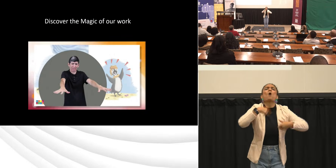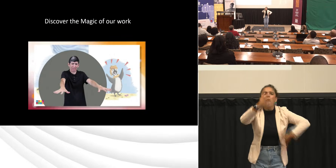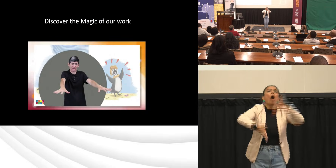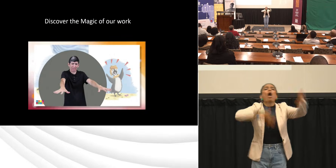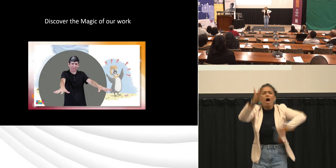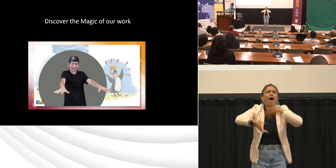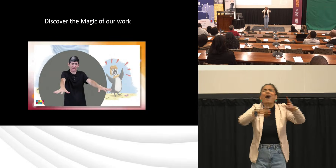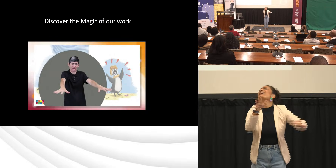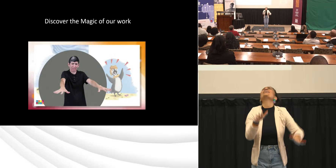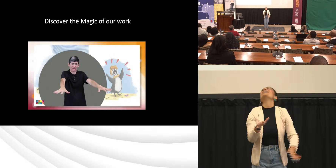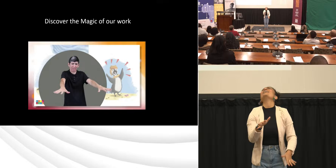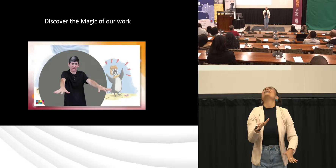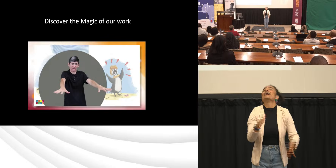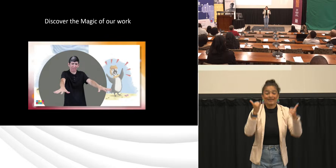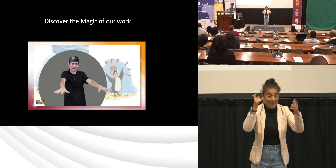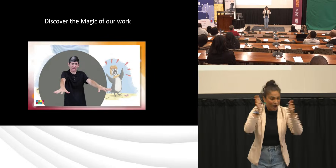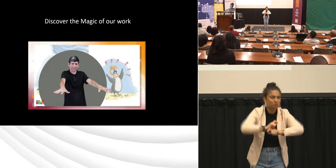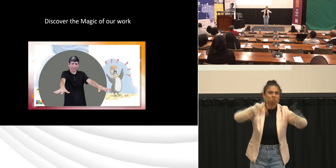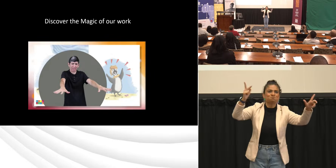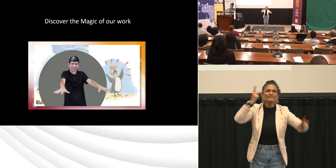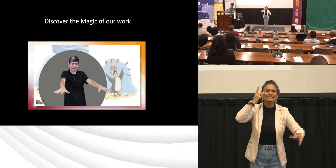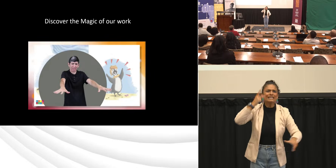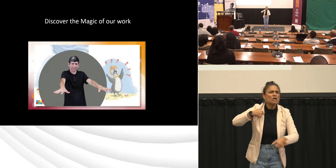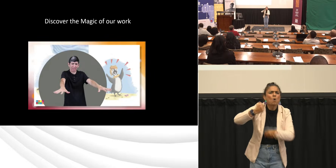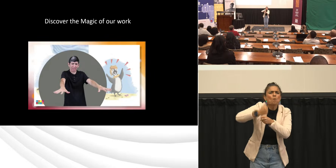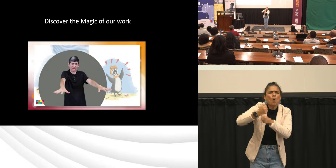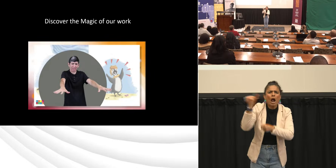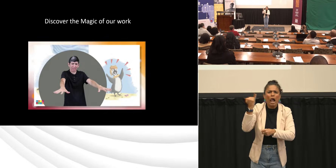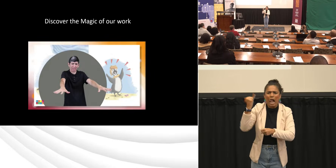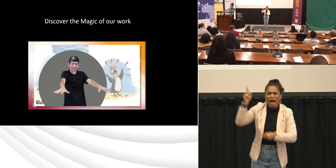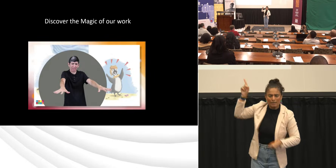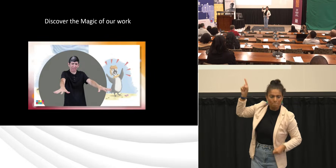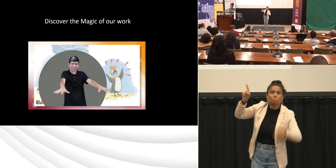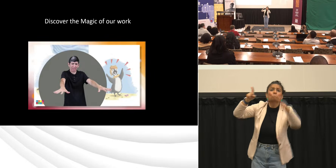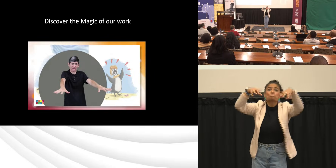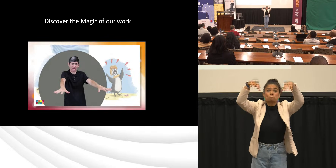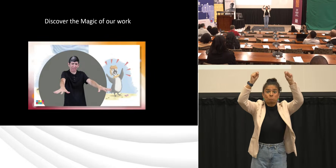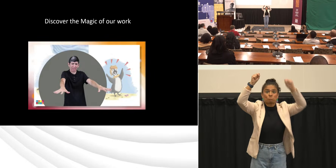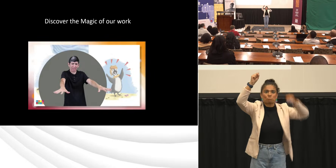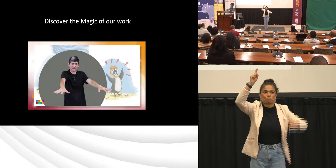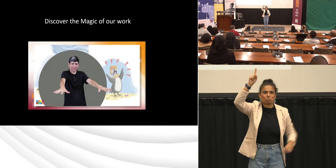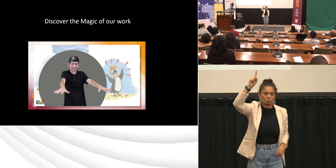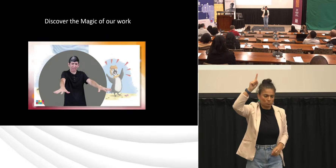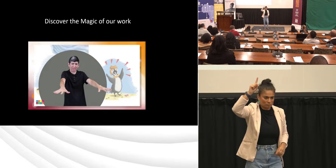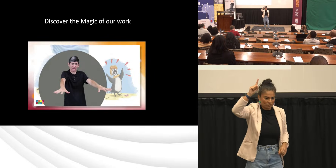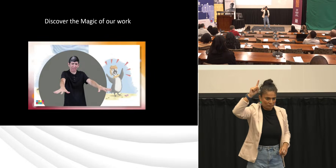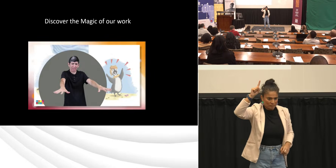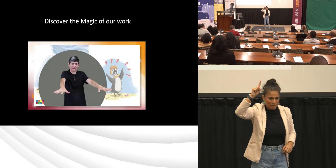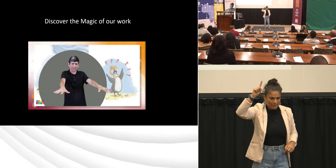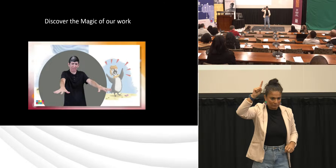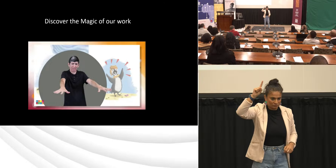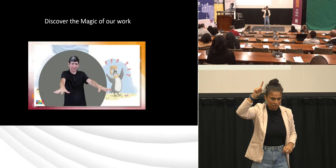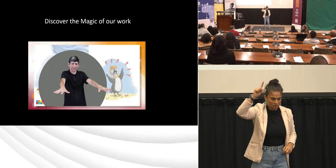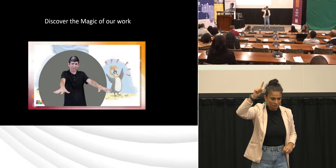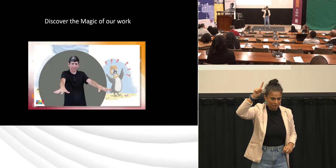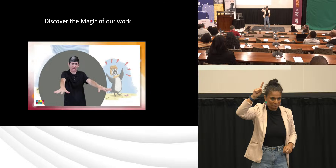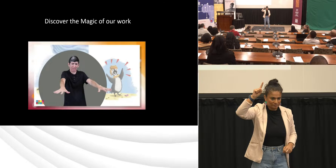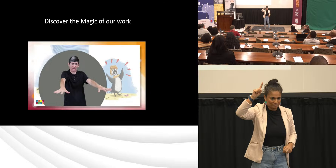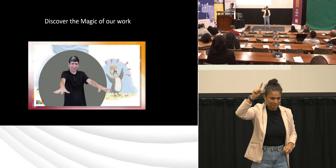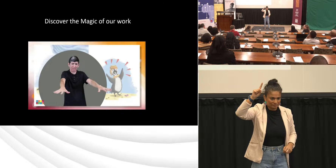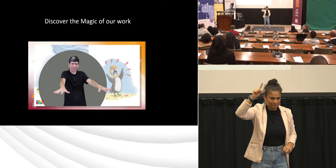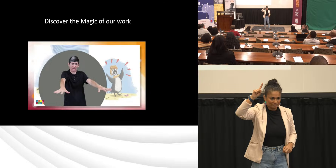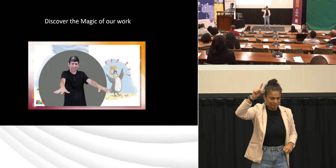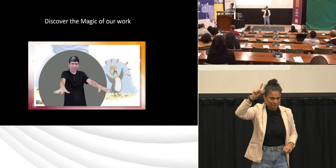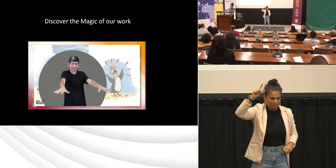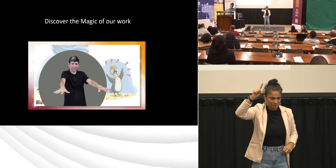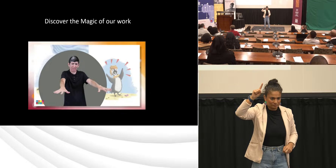really love this project. I also wanted to show you this is a video of the work that we do.